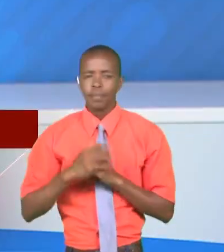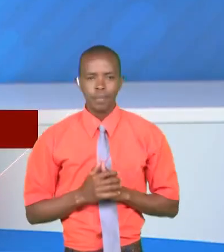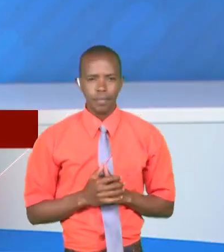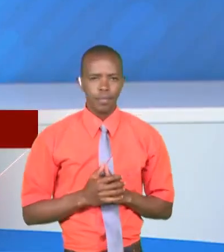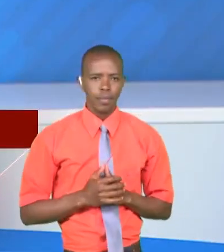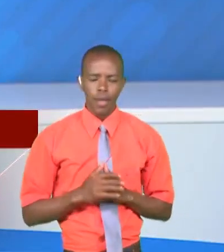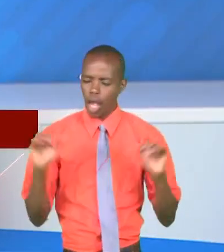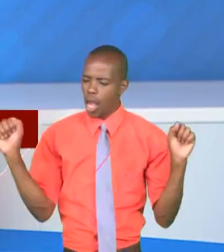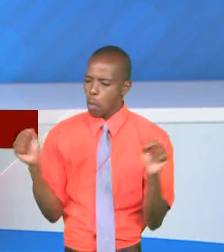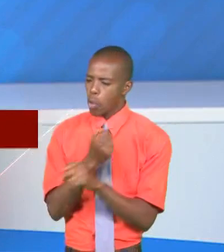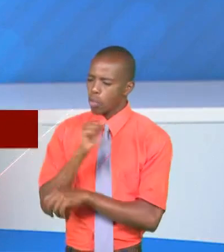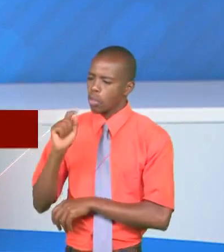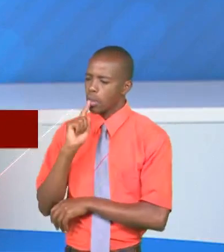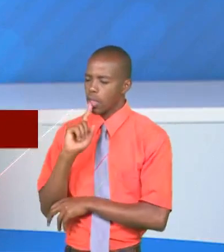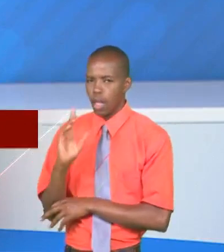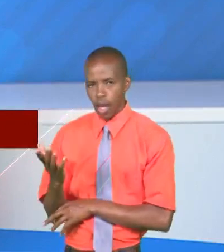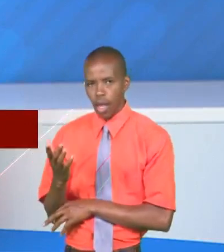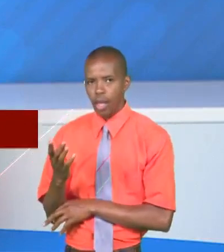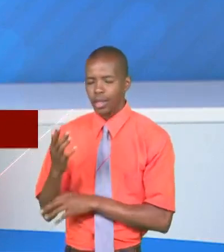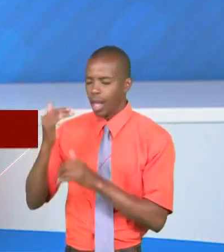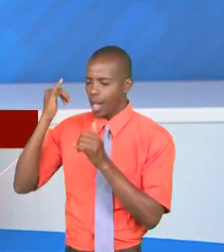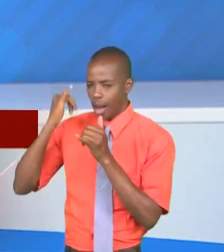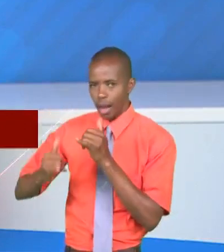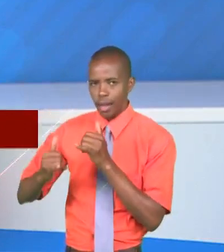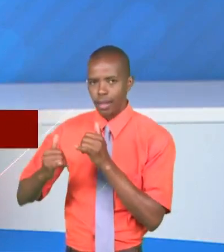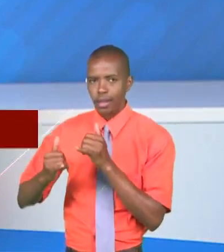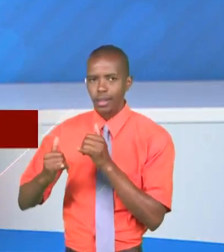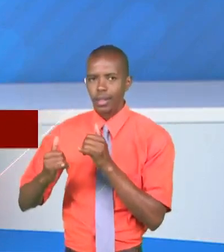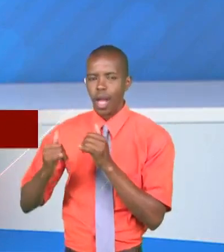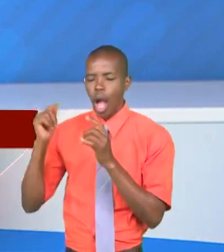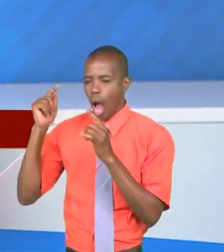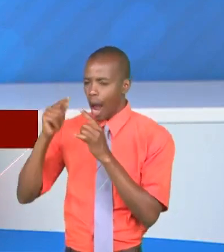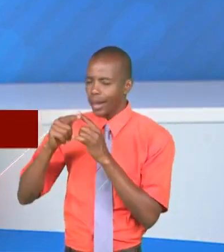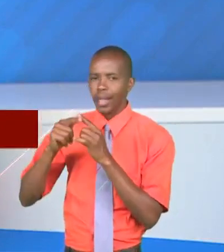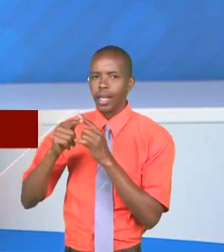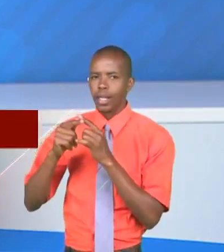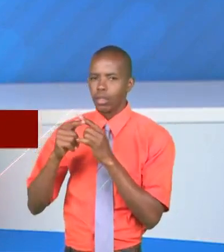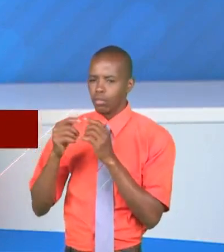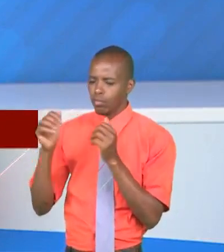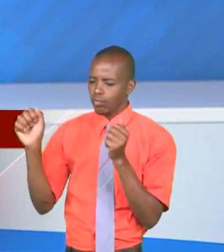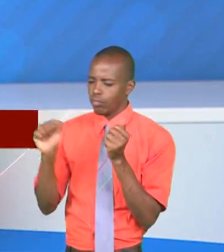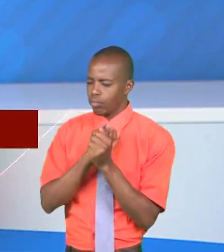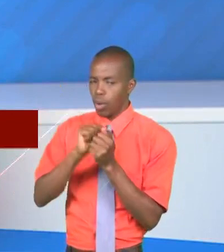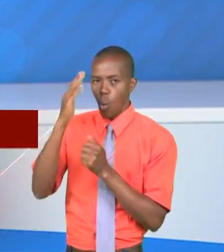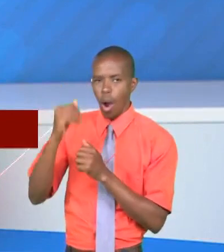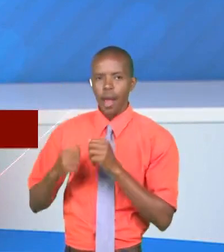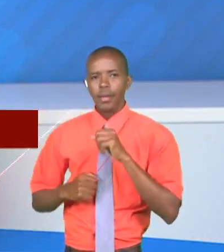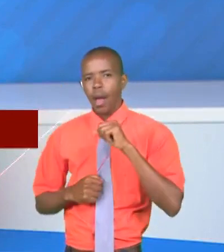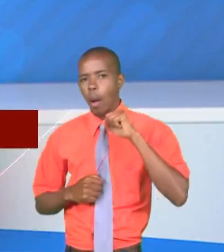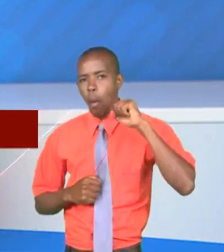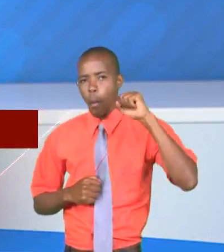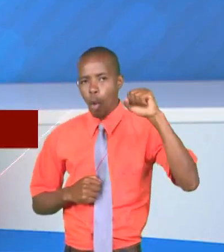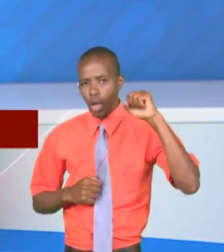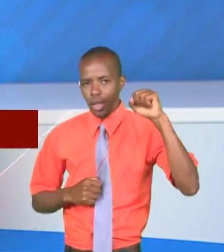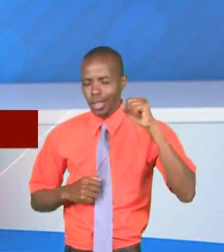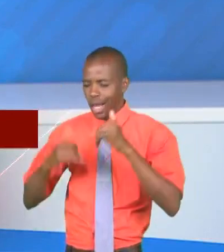I cannot say that it's over until it's over, because in politics, the